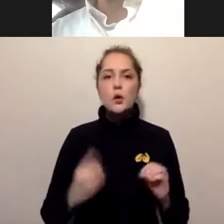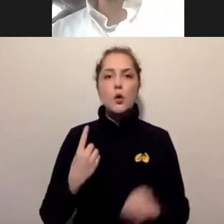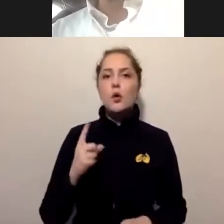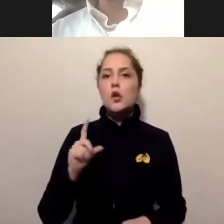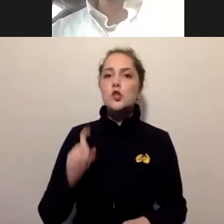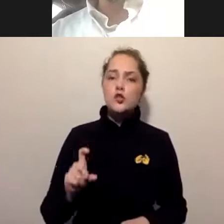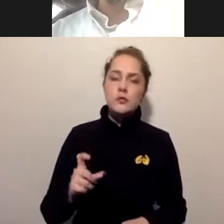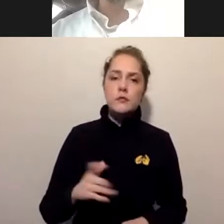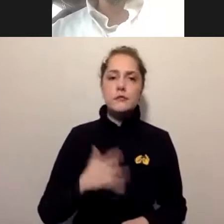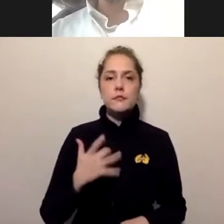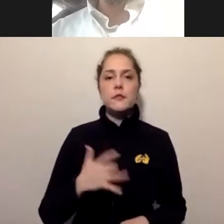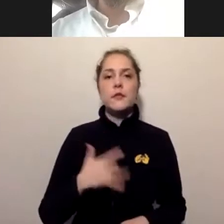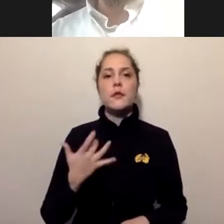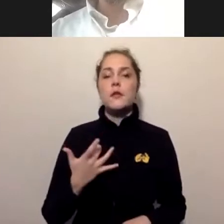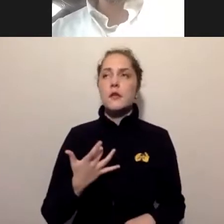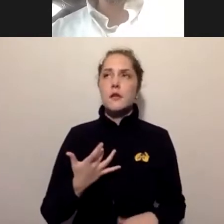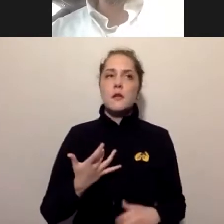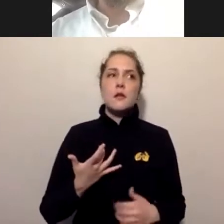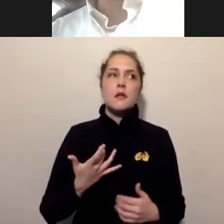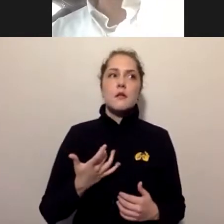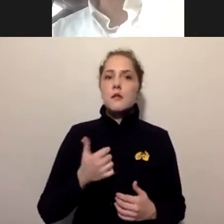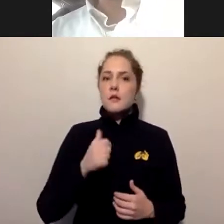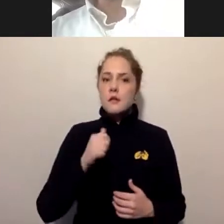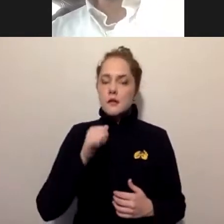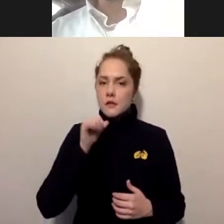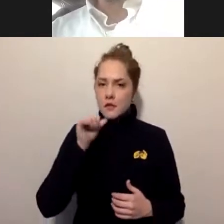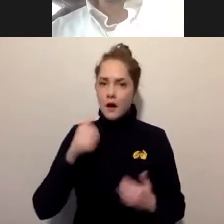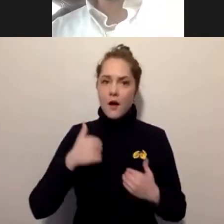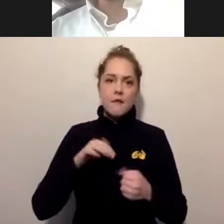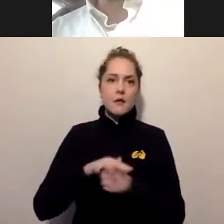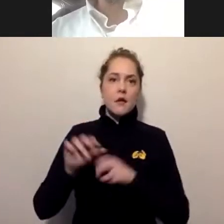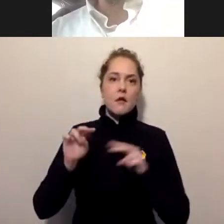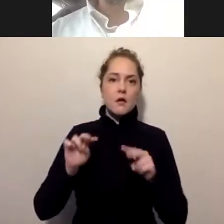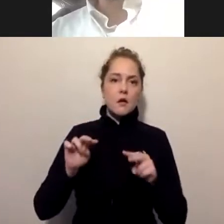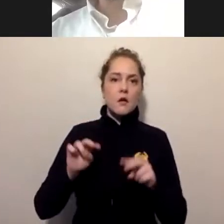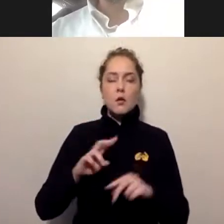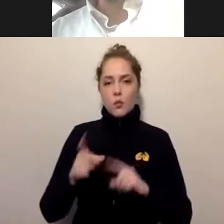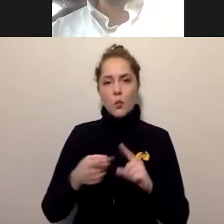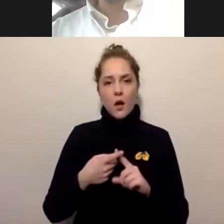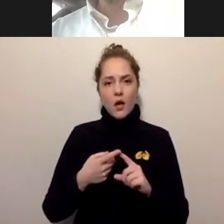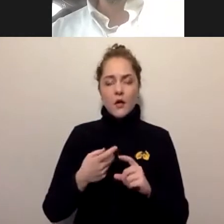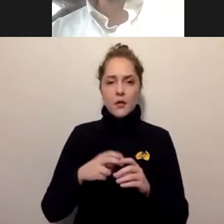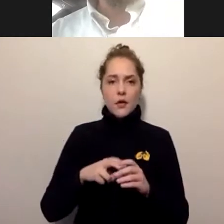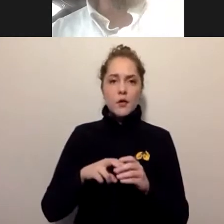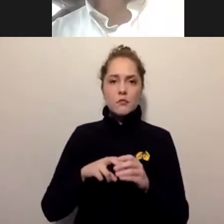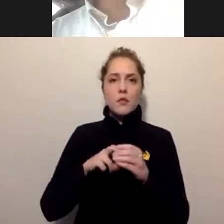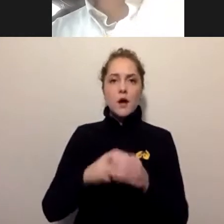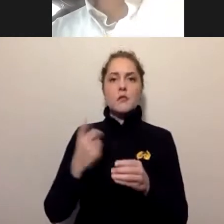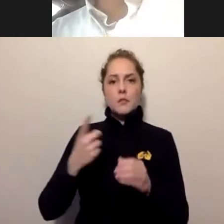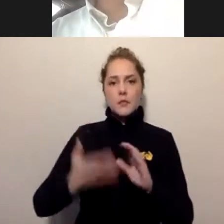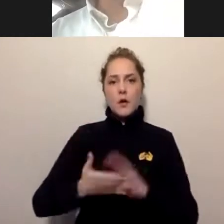that they're not being adequately looked after when they're on a vehicle that's operated